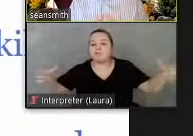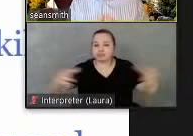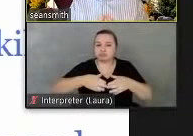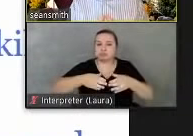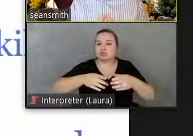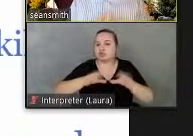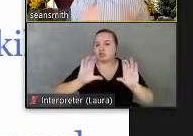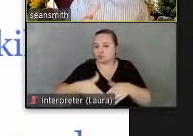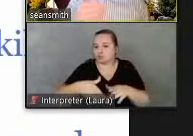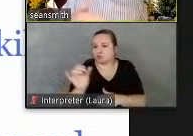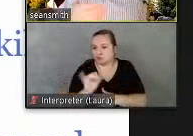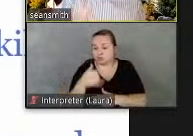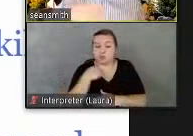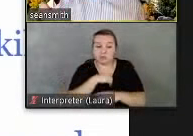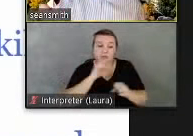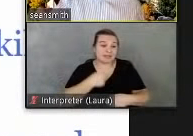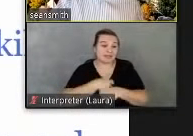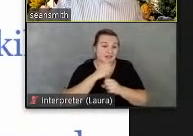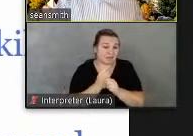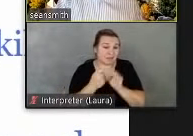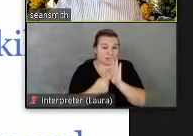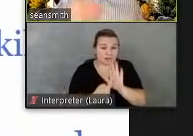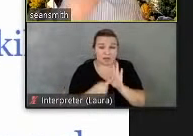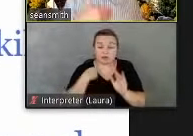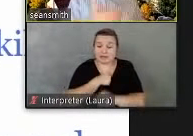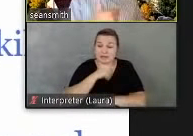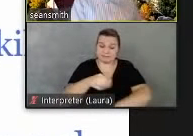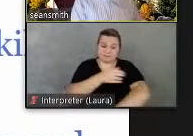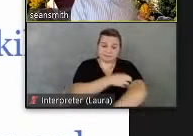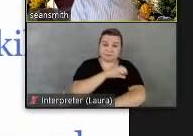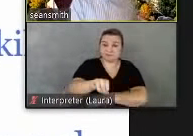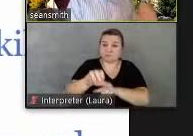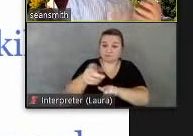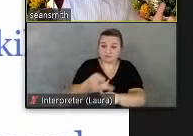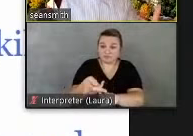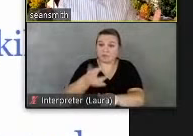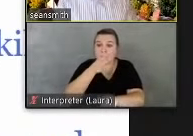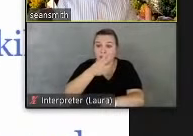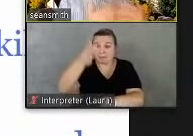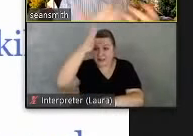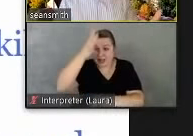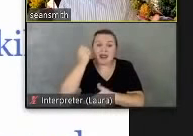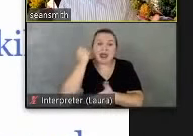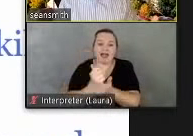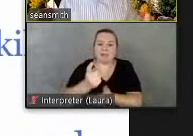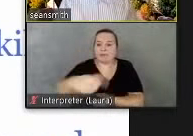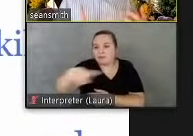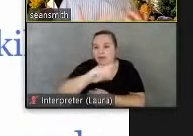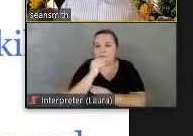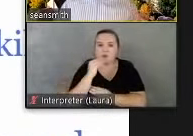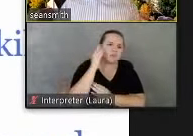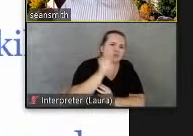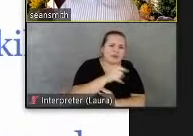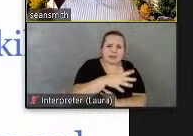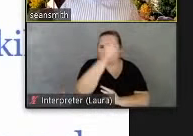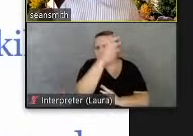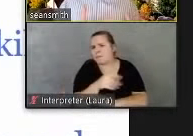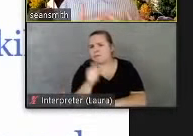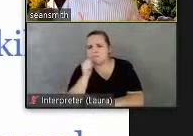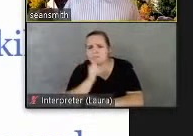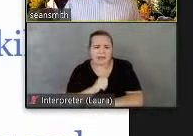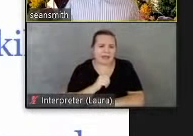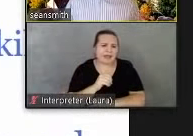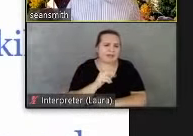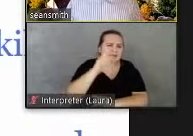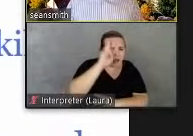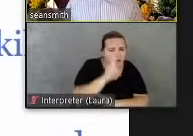these models and we can empower mom and dad to help them at home, or grandma, grandpa, or aunt and uncle, to